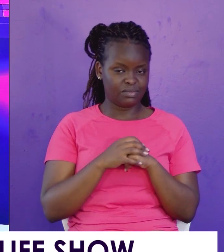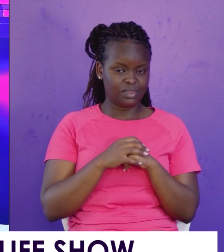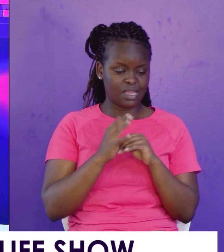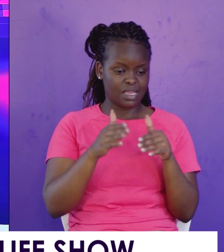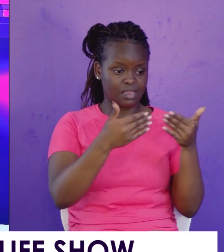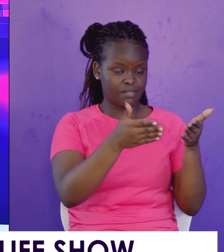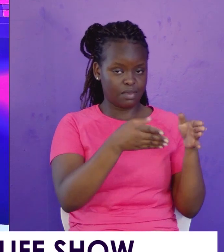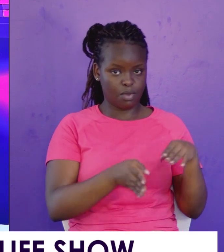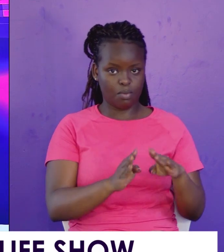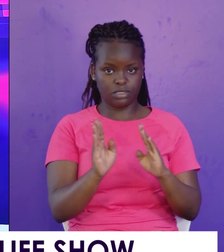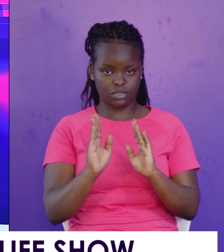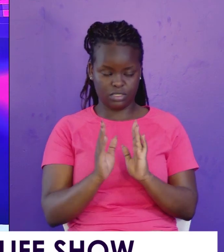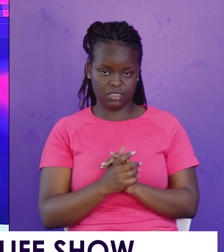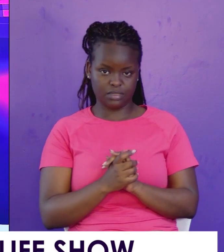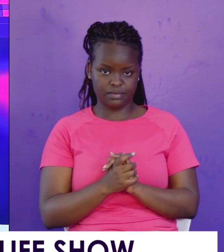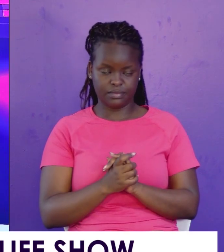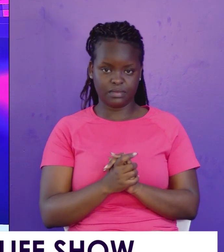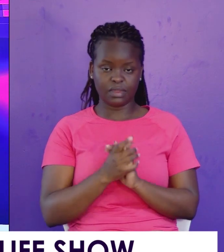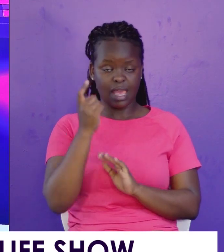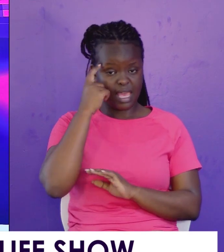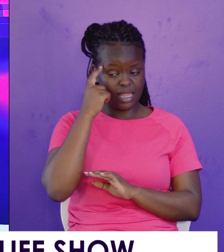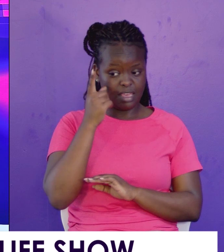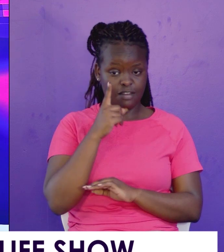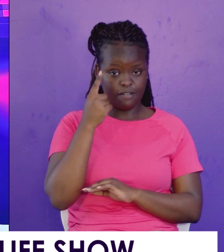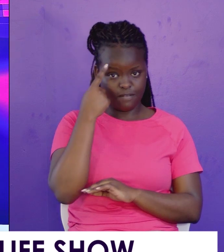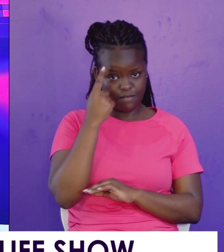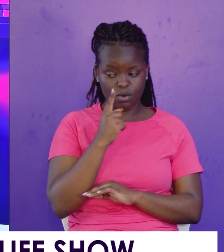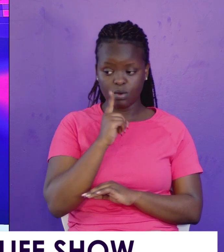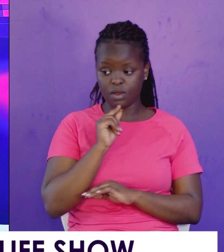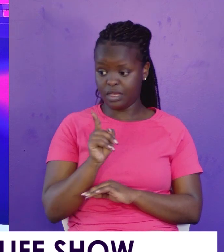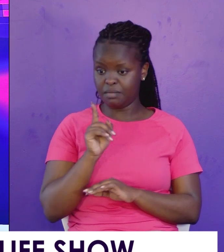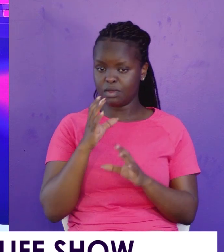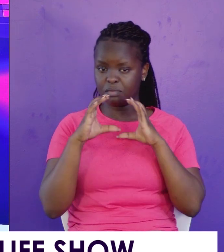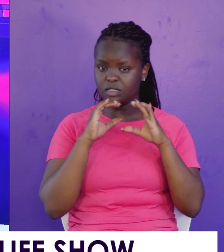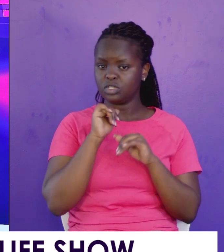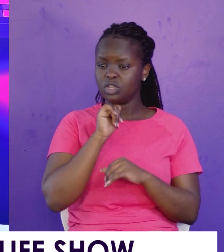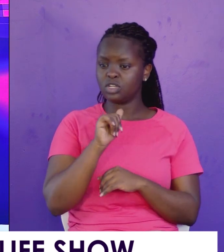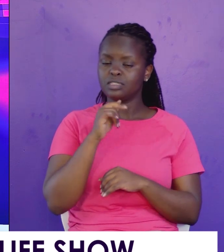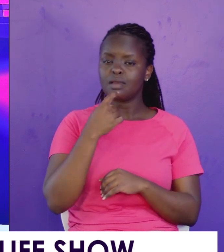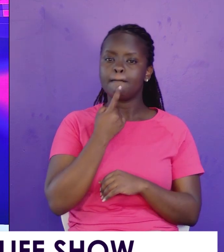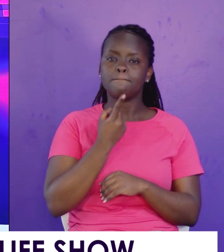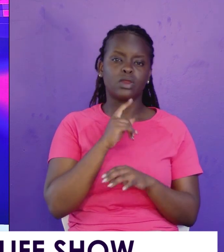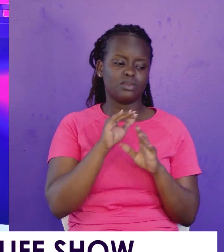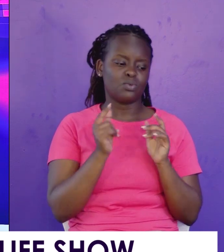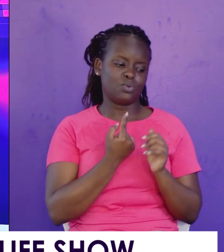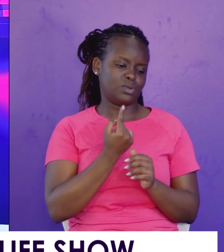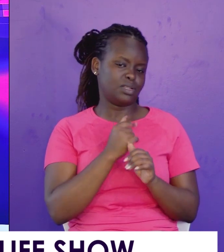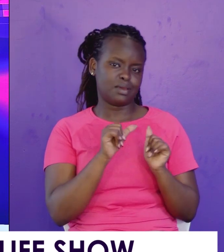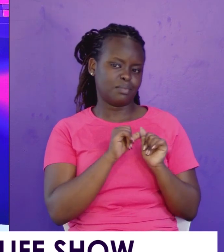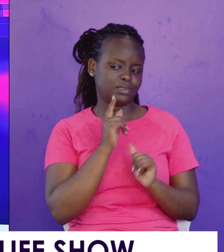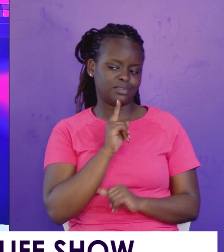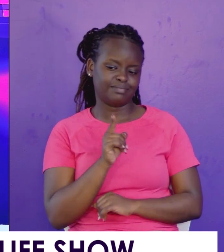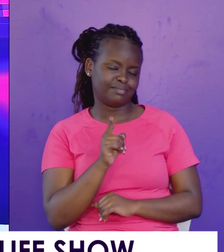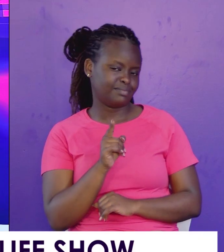them the opportunity. Okay. So I think for him, communication was not just about Moi himself. It was also about the people around